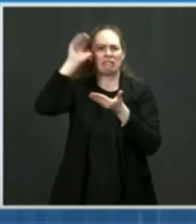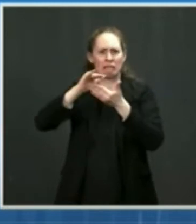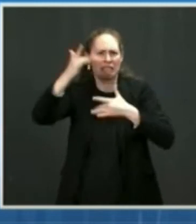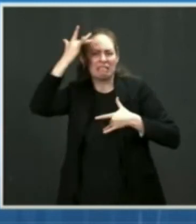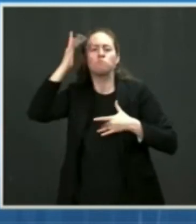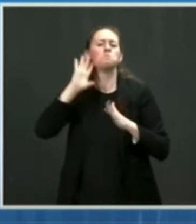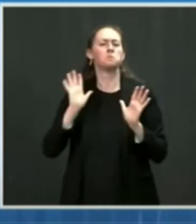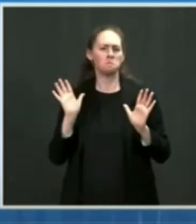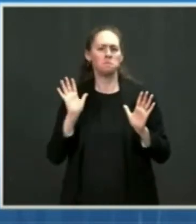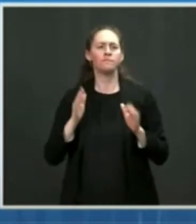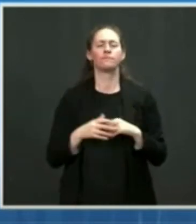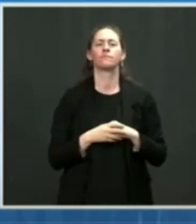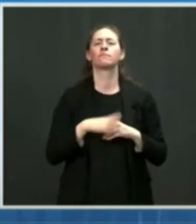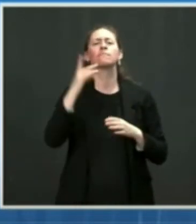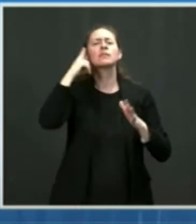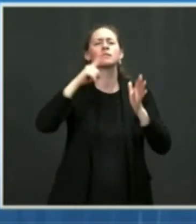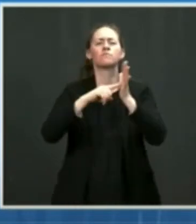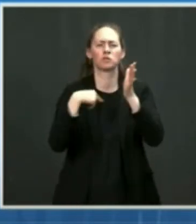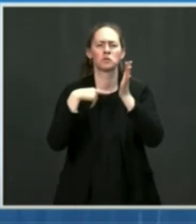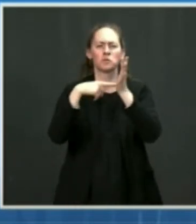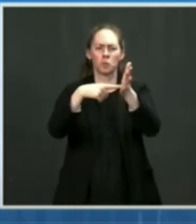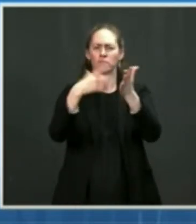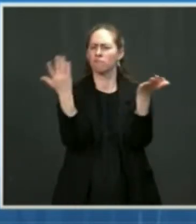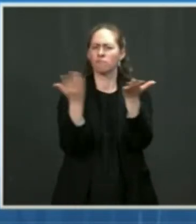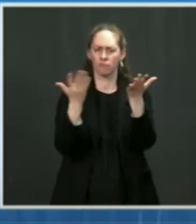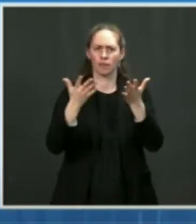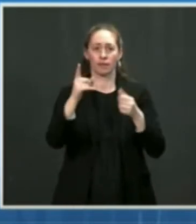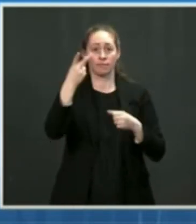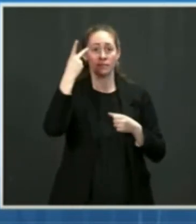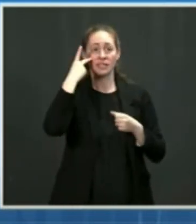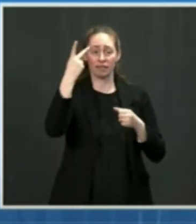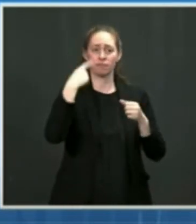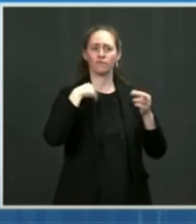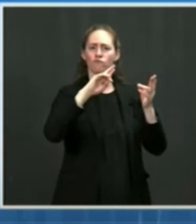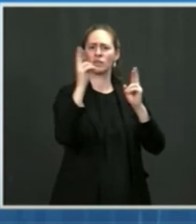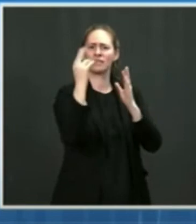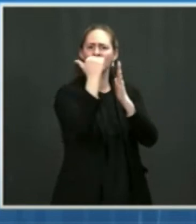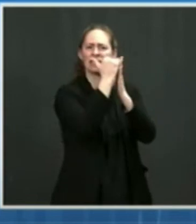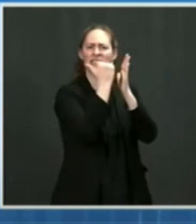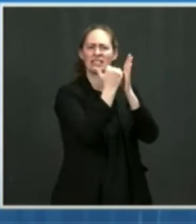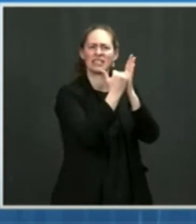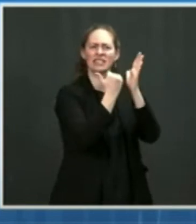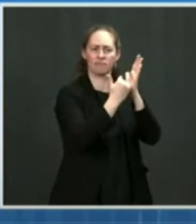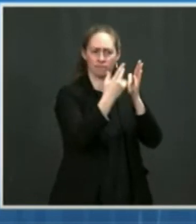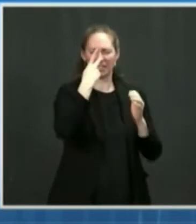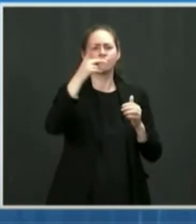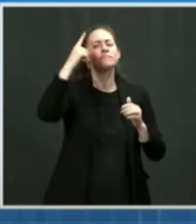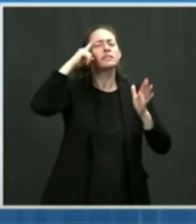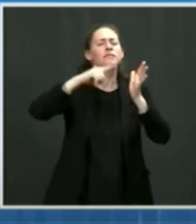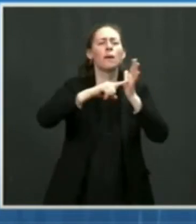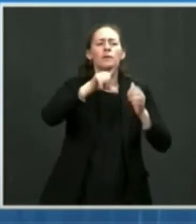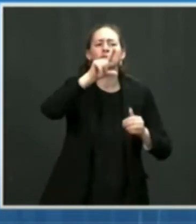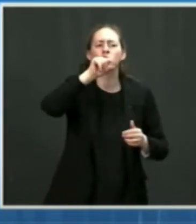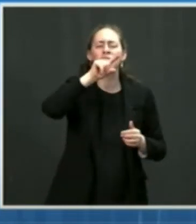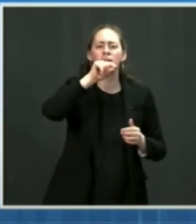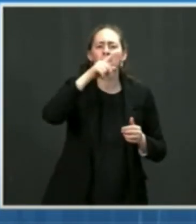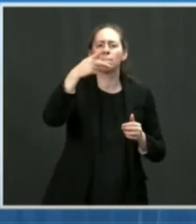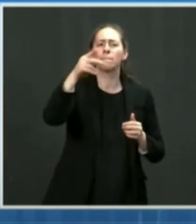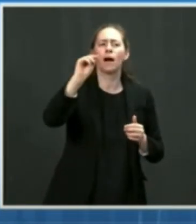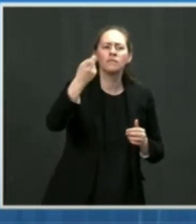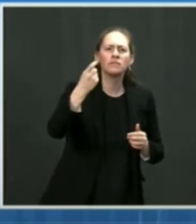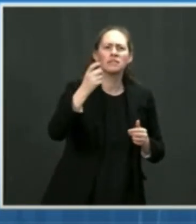these group of selected vaccines, take a look at the chickenpox through shingles,